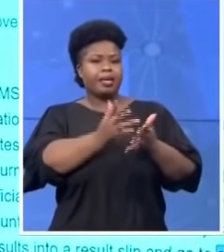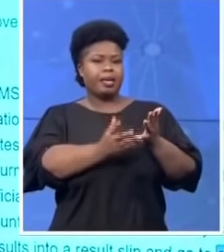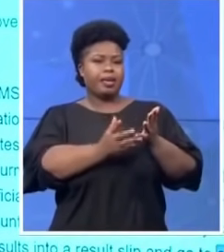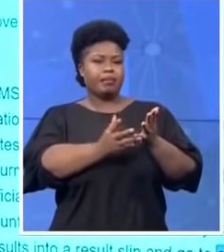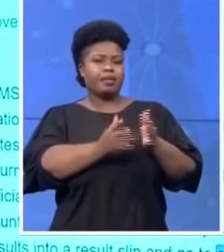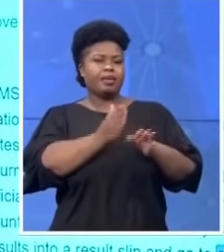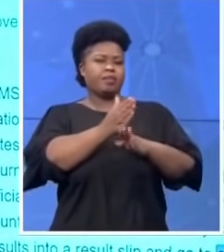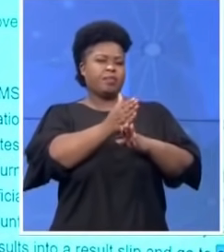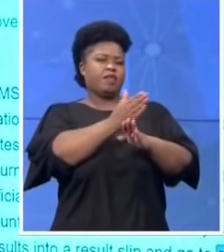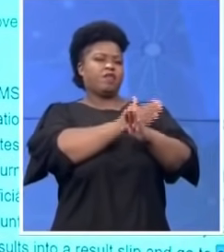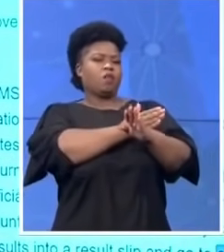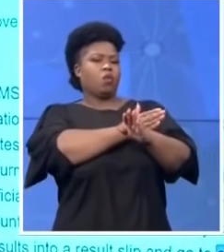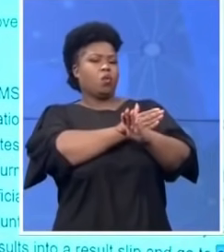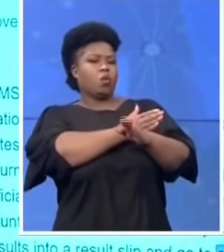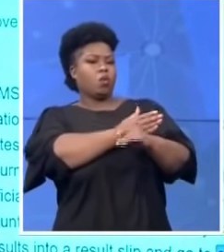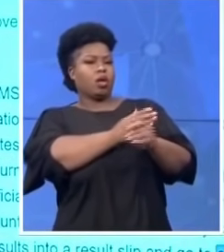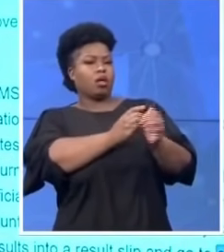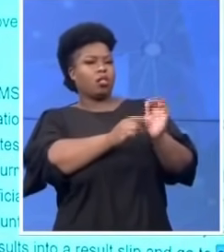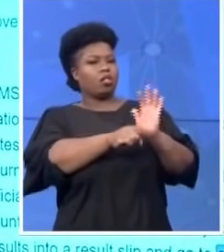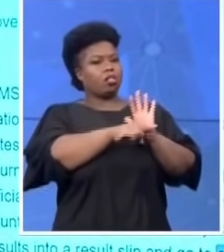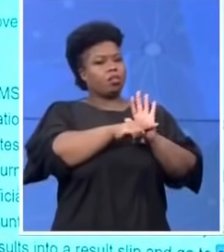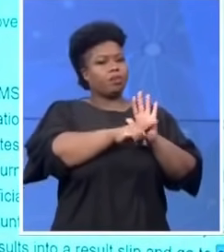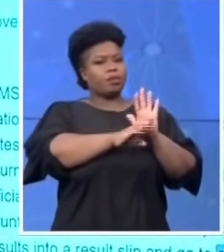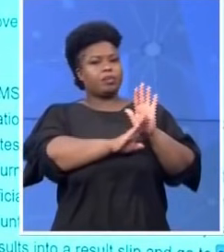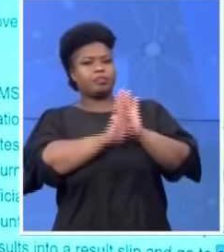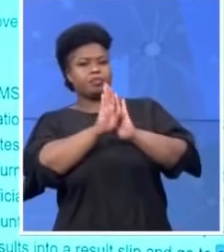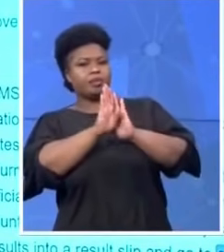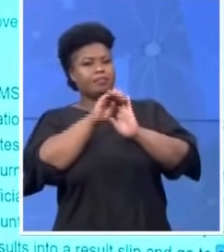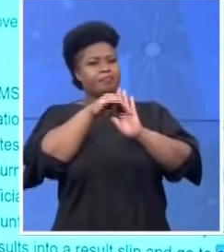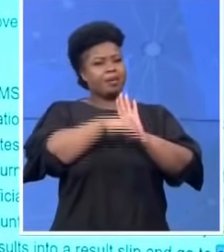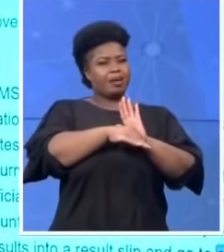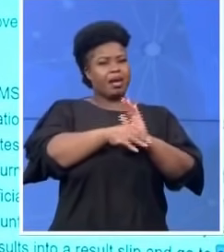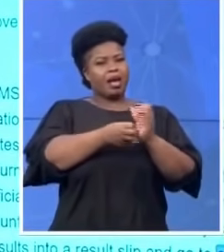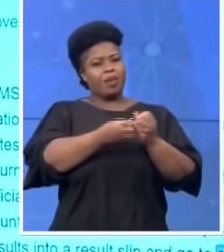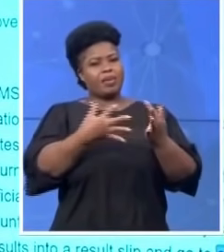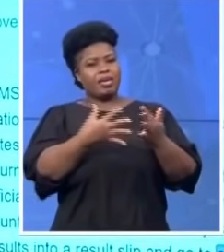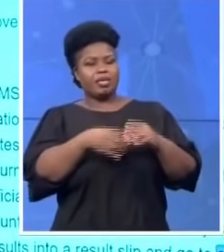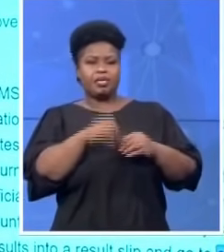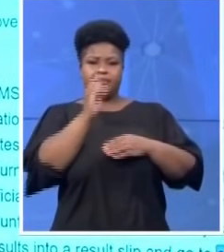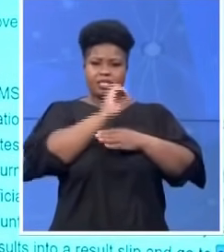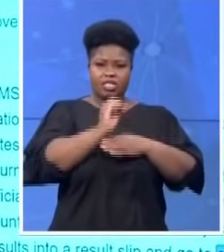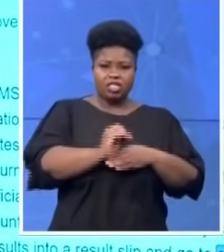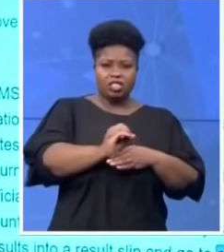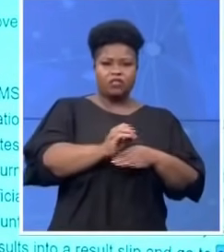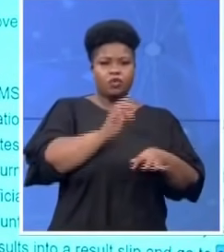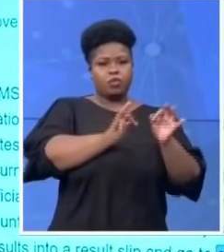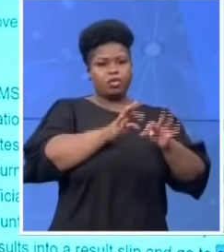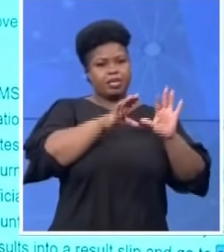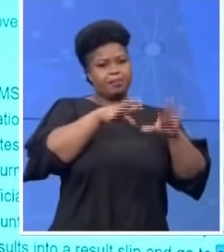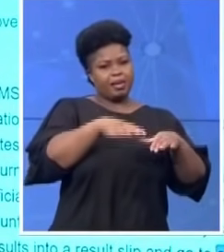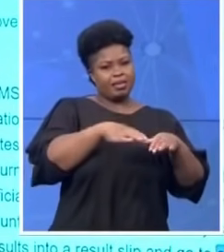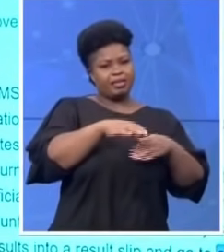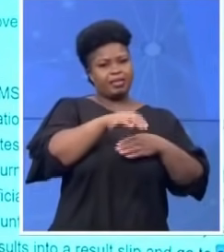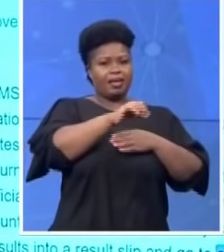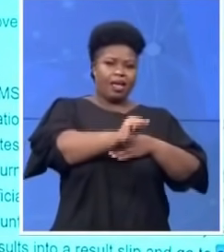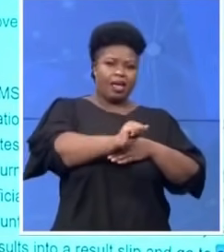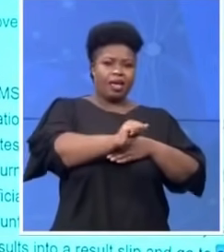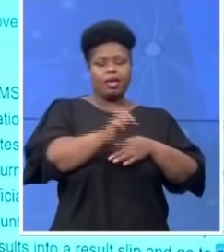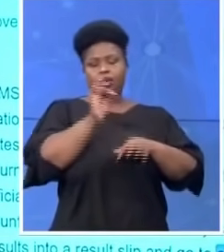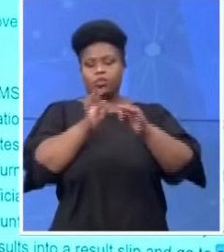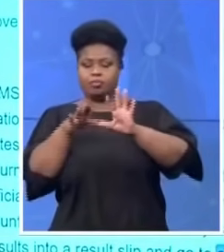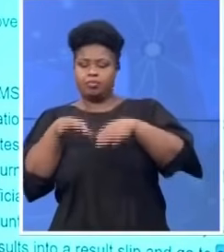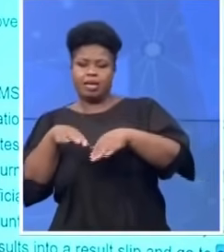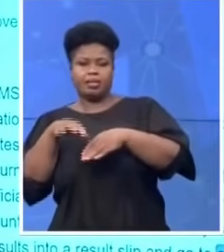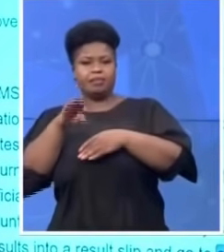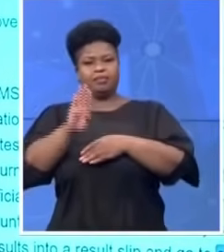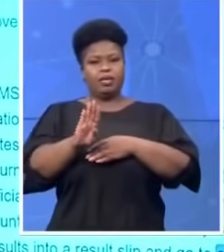certain percentage for party A, a certain percentage for party B. We then make the assumption that because it